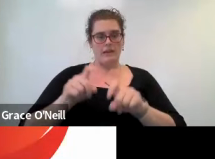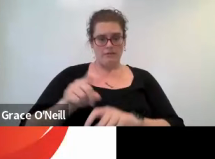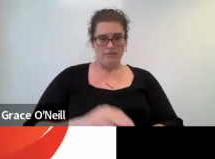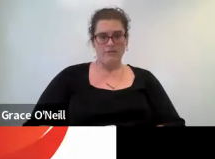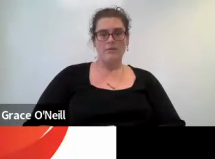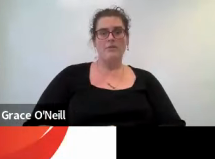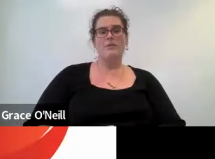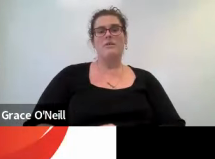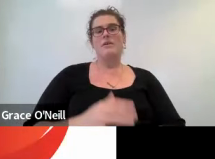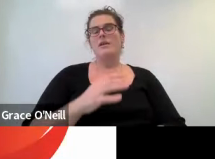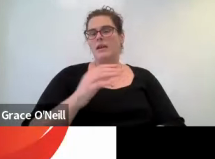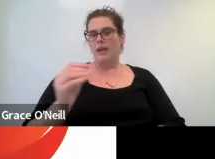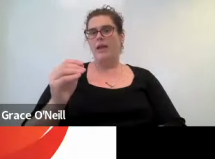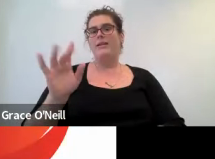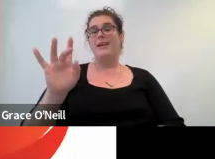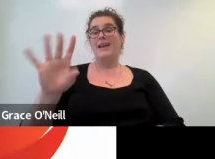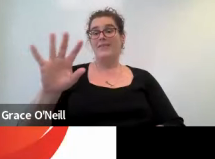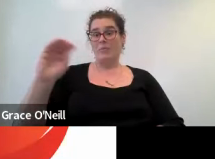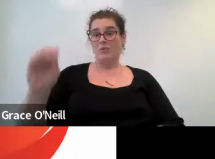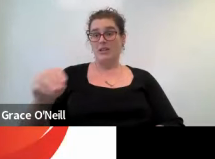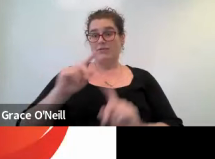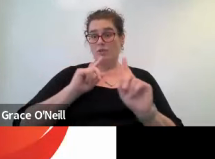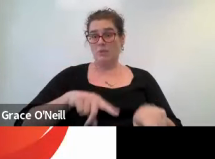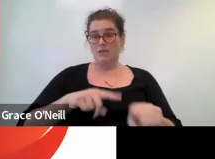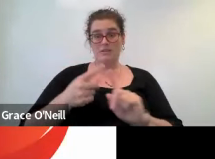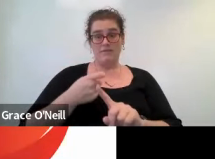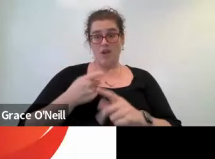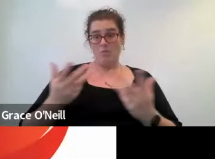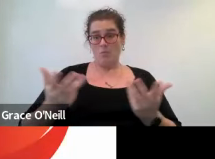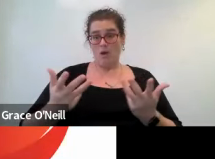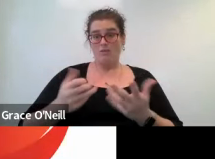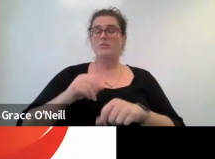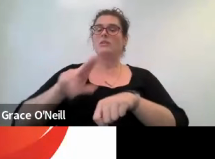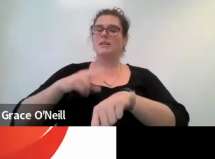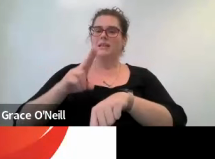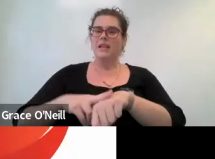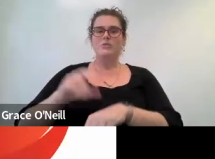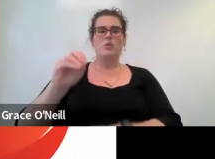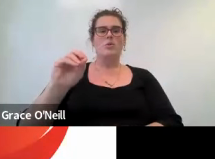85% of those responses came from natural or